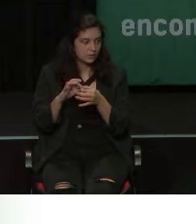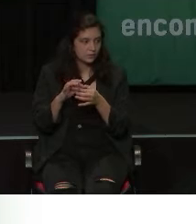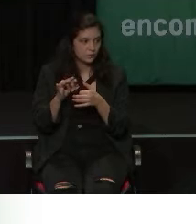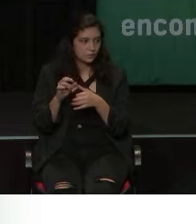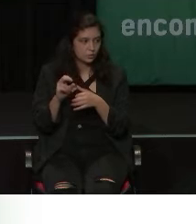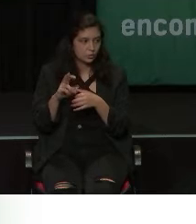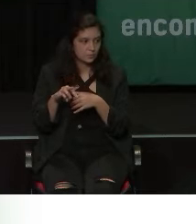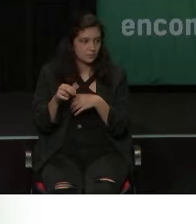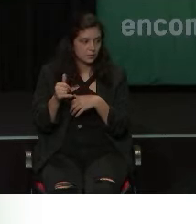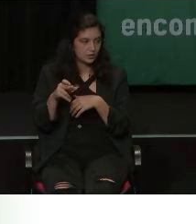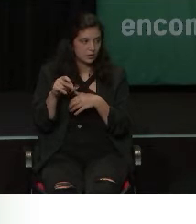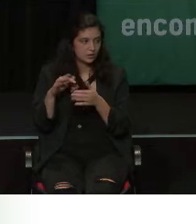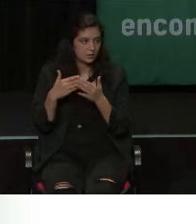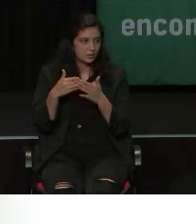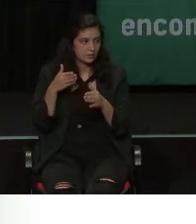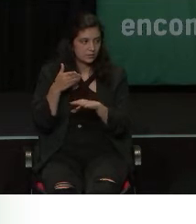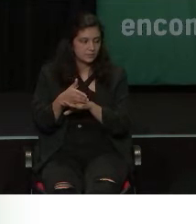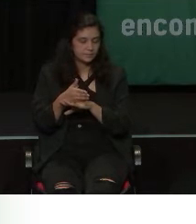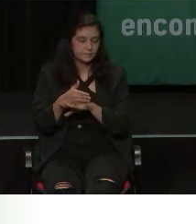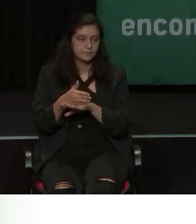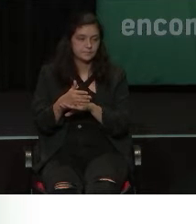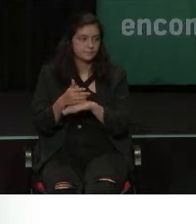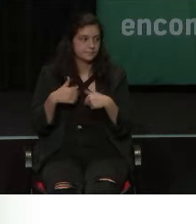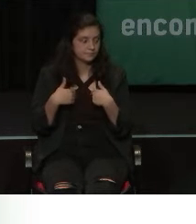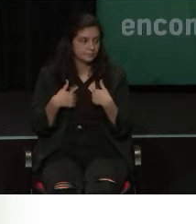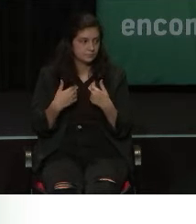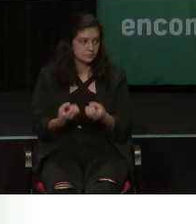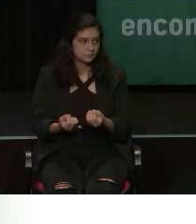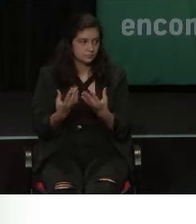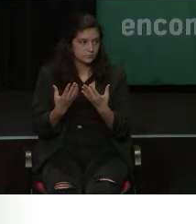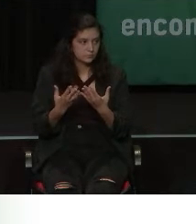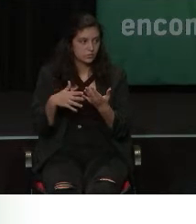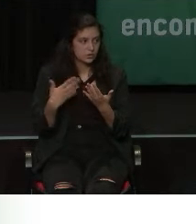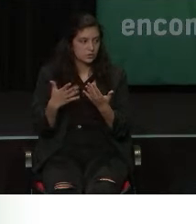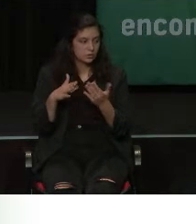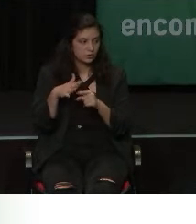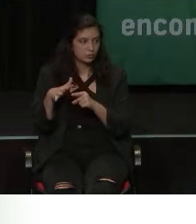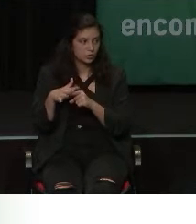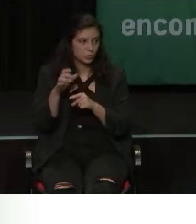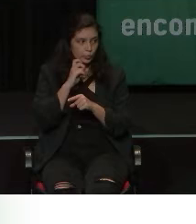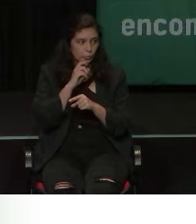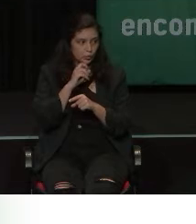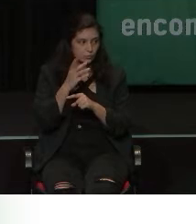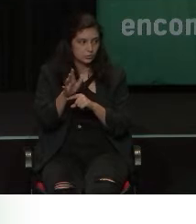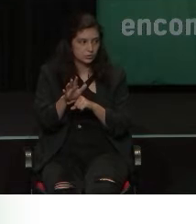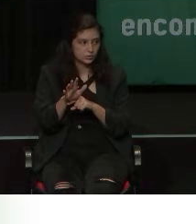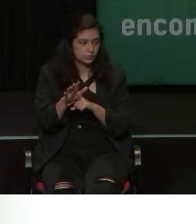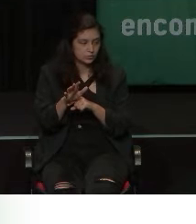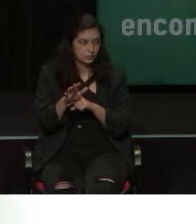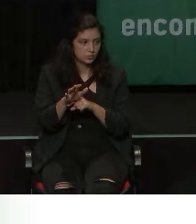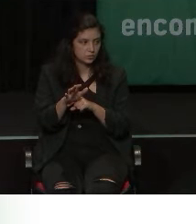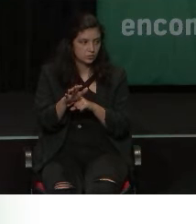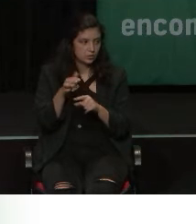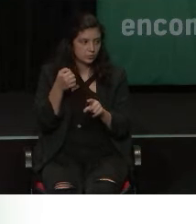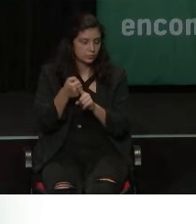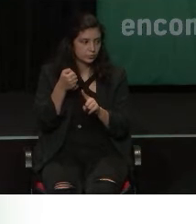furbina competes directly with the auto-inducers, so this effect can be due to a